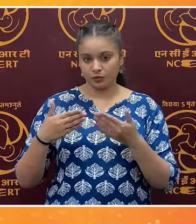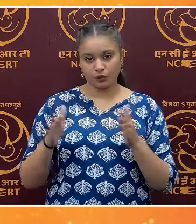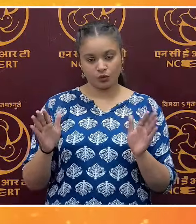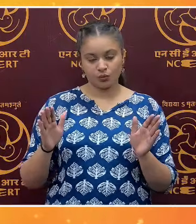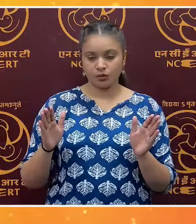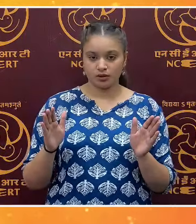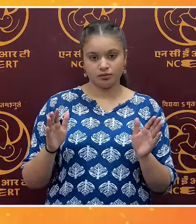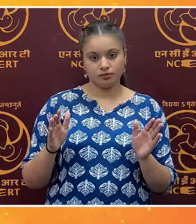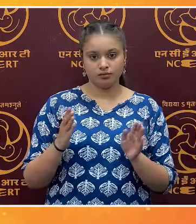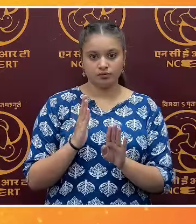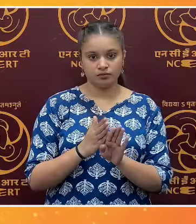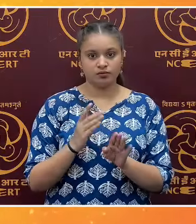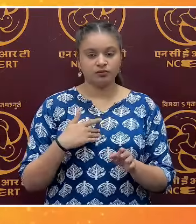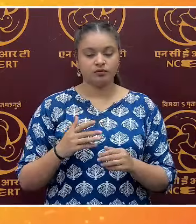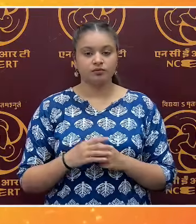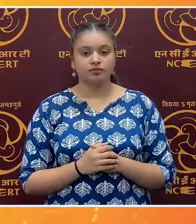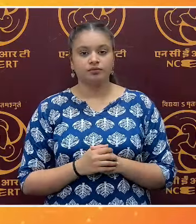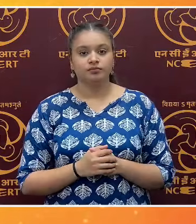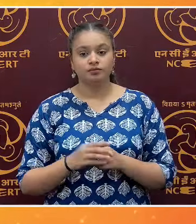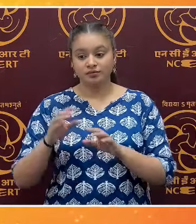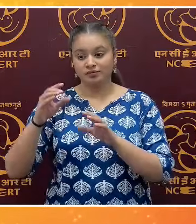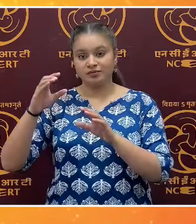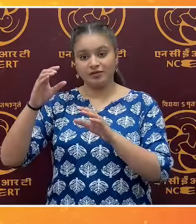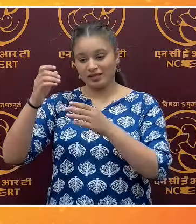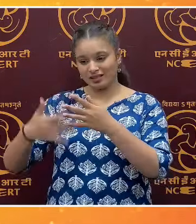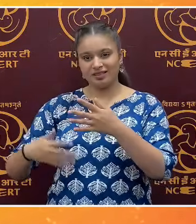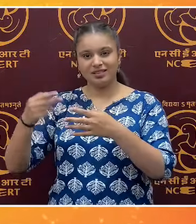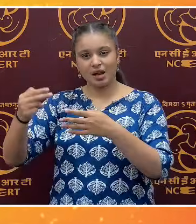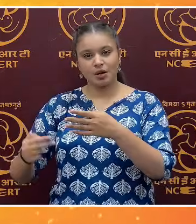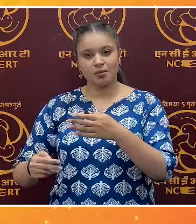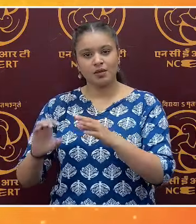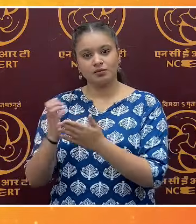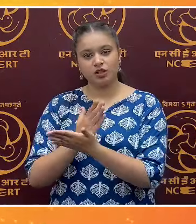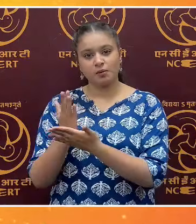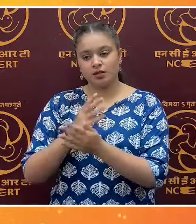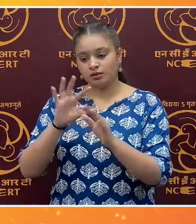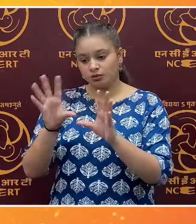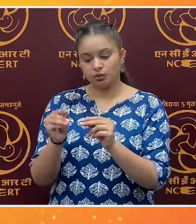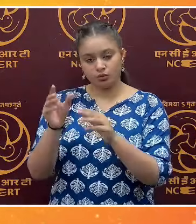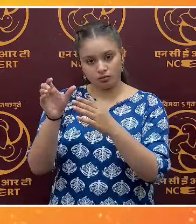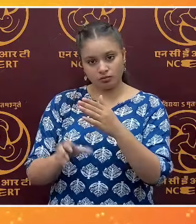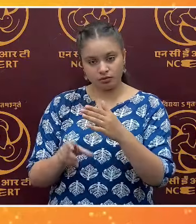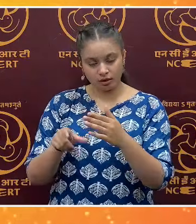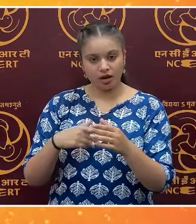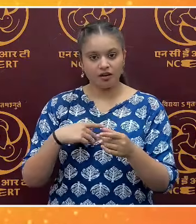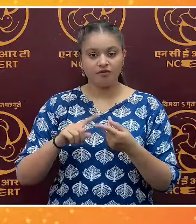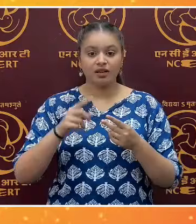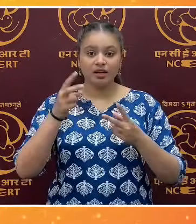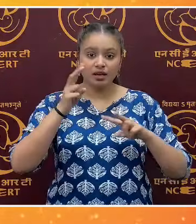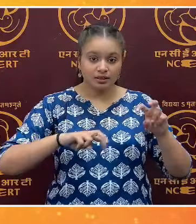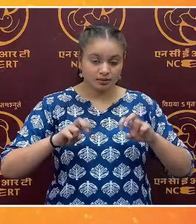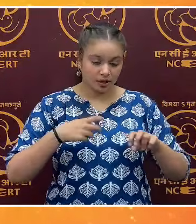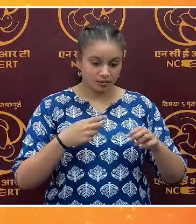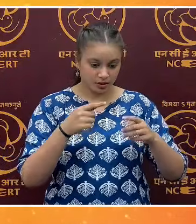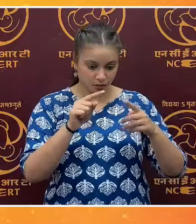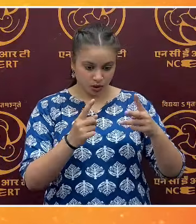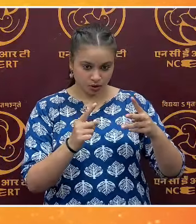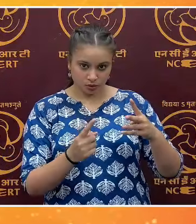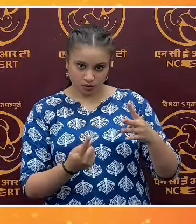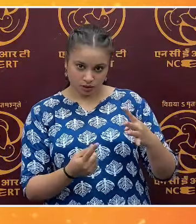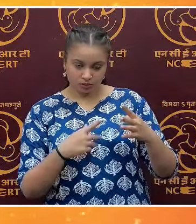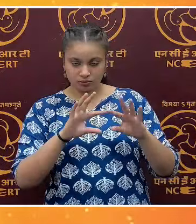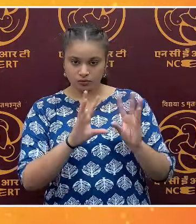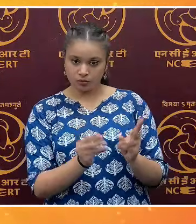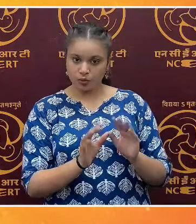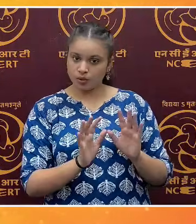you. TOC means table of content. Table of content is there, and all the experiments are arranged over here one by one, and there